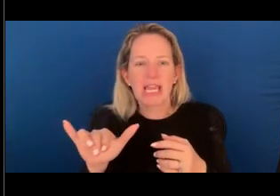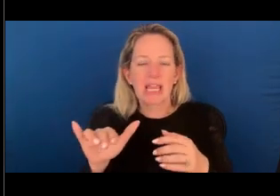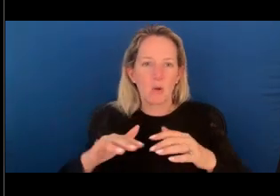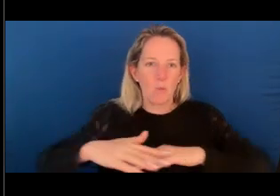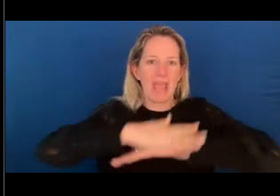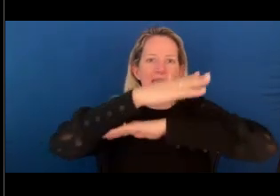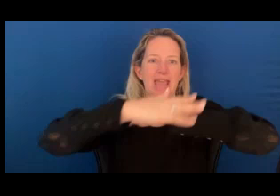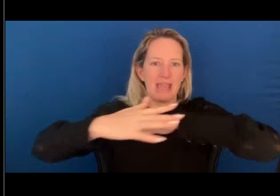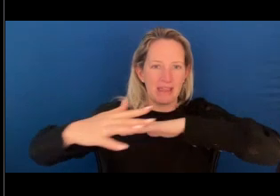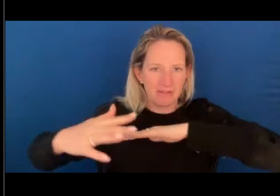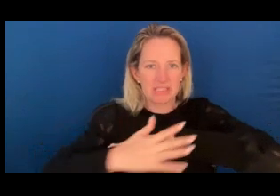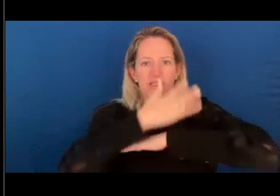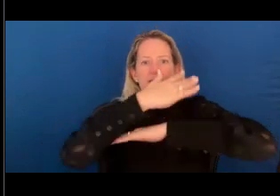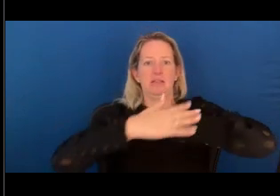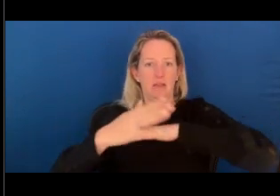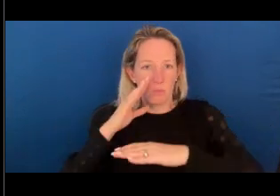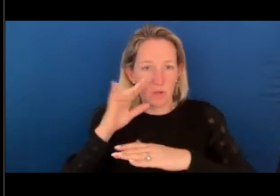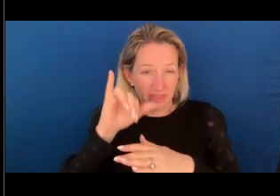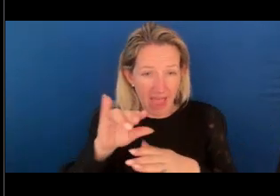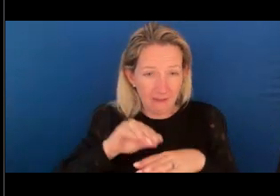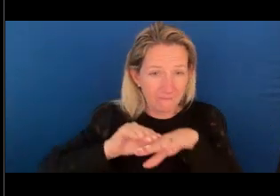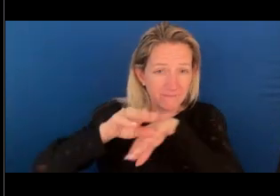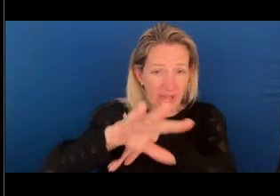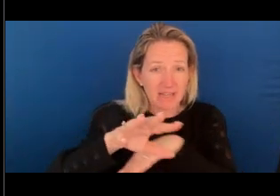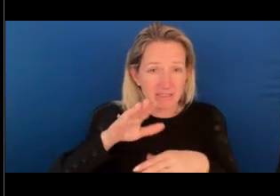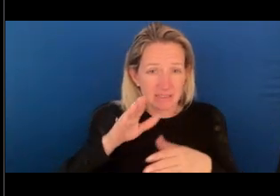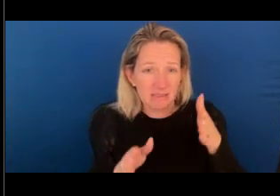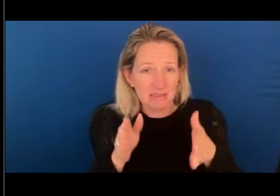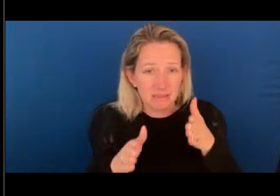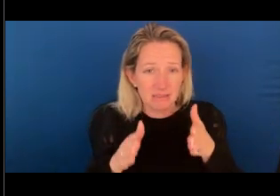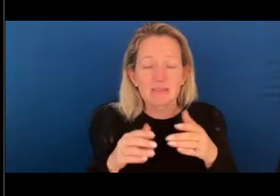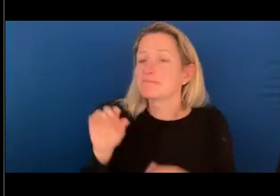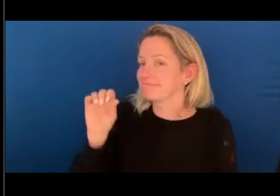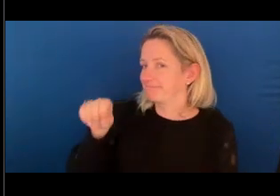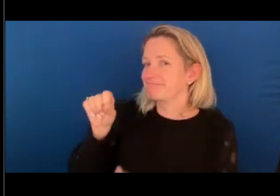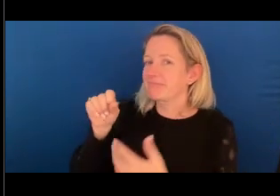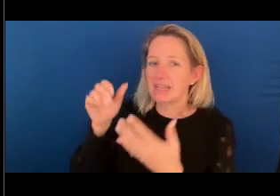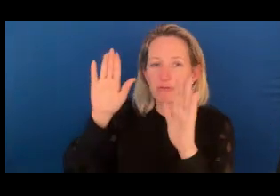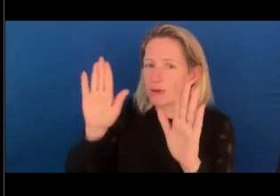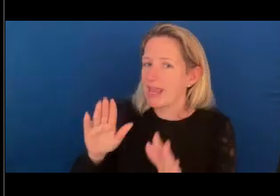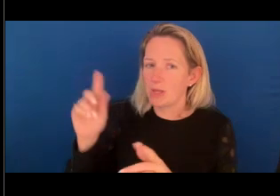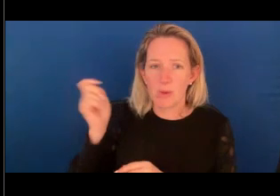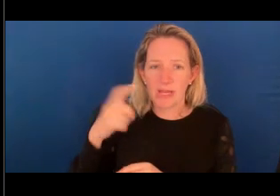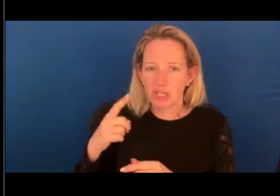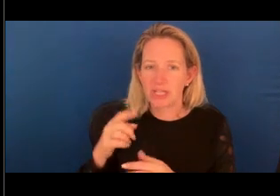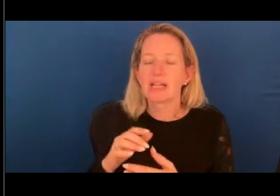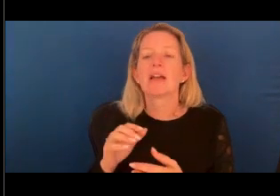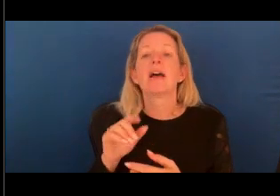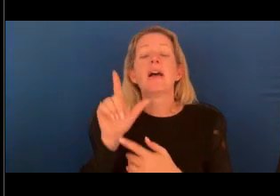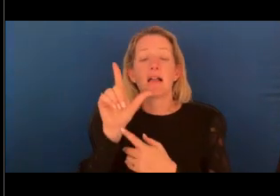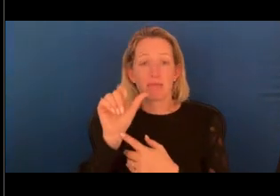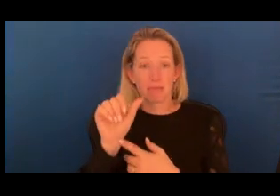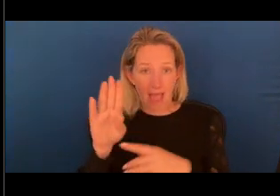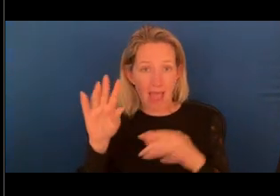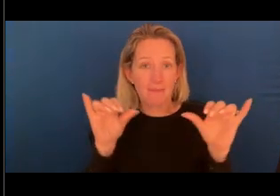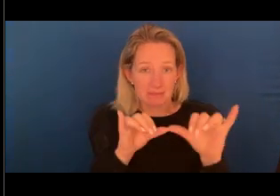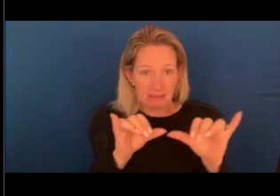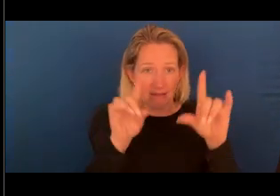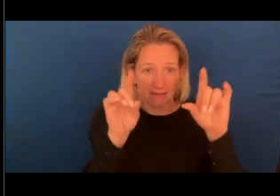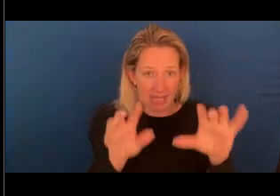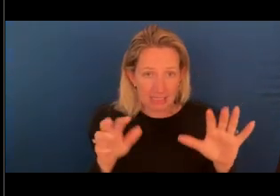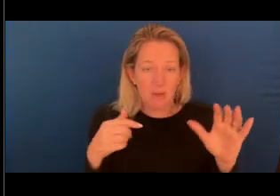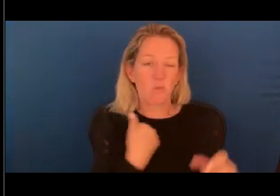would that interfere with your mechanism? That's a great question. So from our initial lab scale test, we think that we